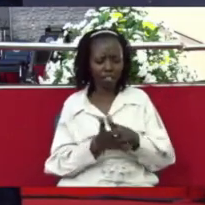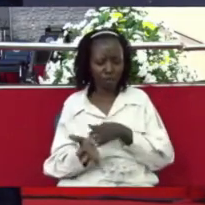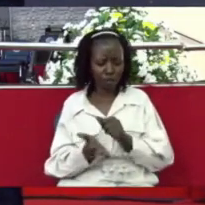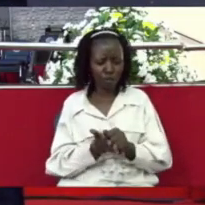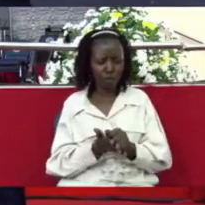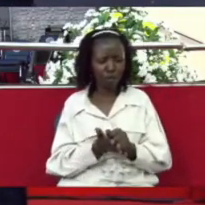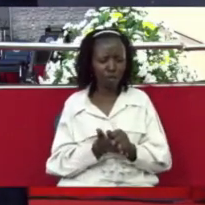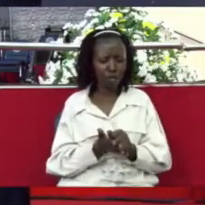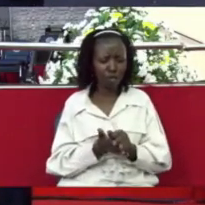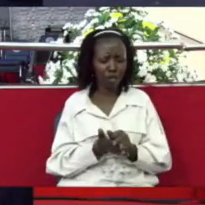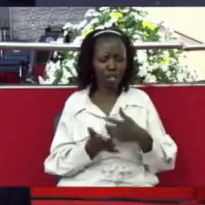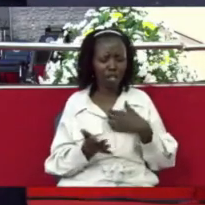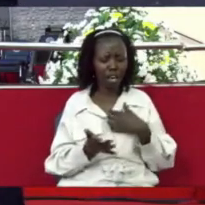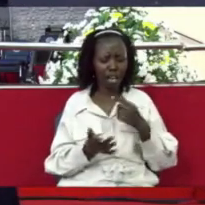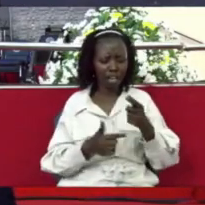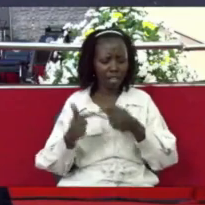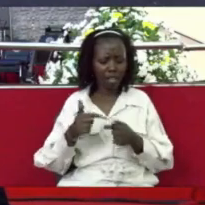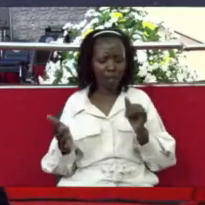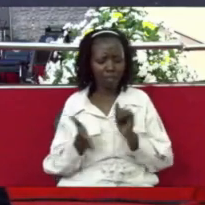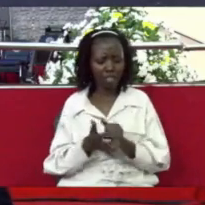And I've come that you might have life,